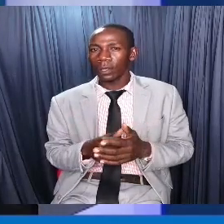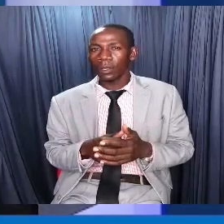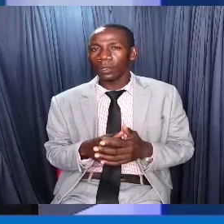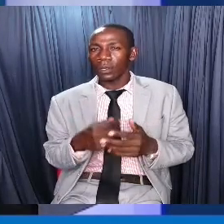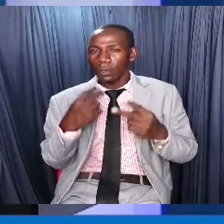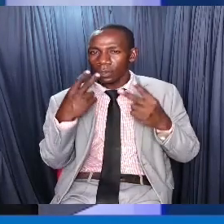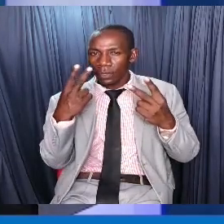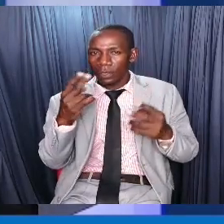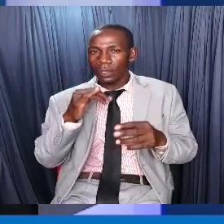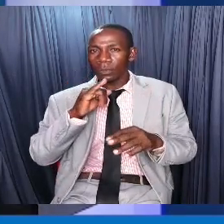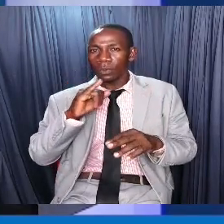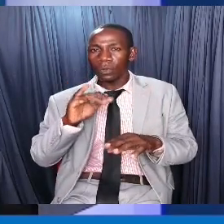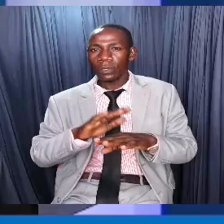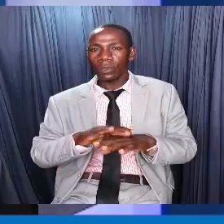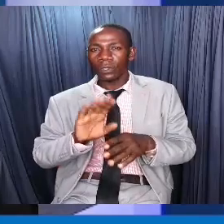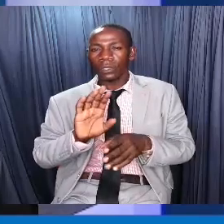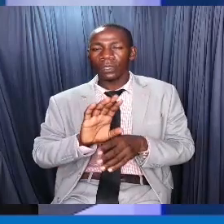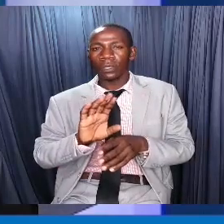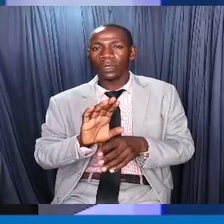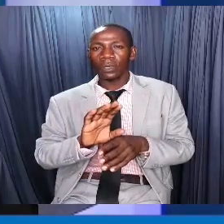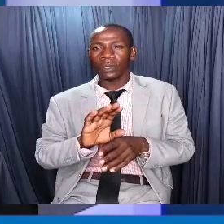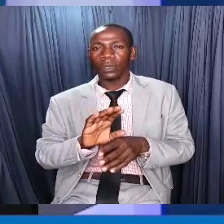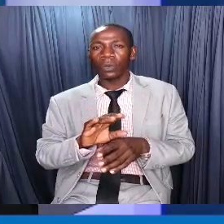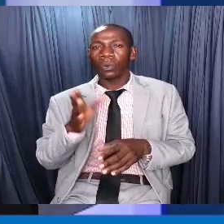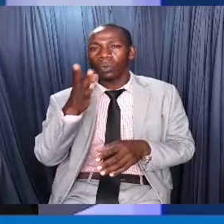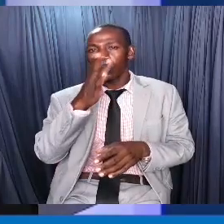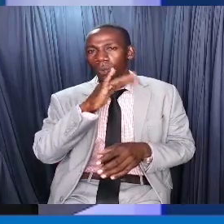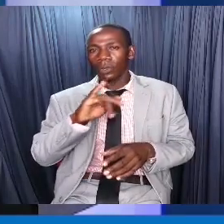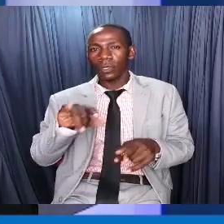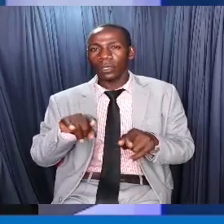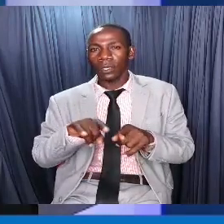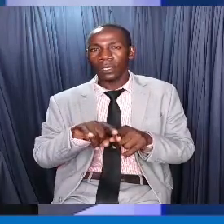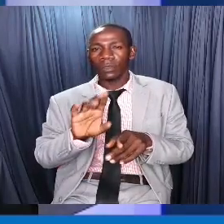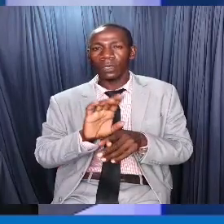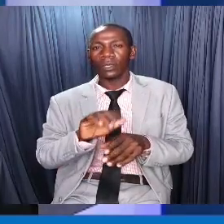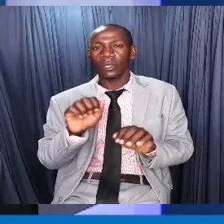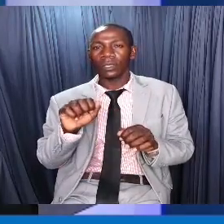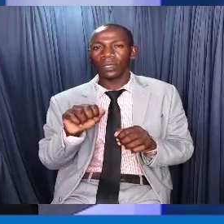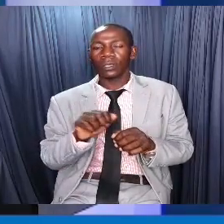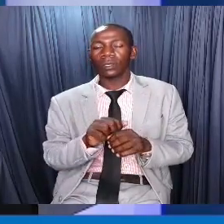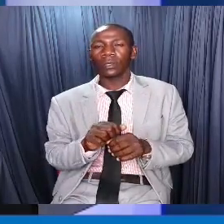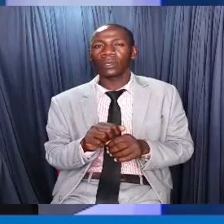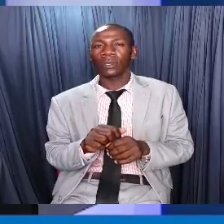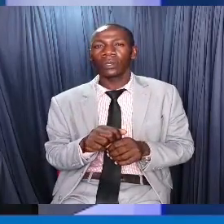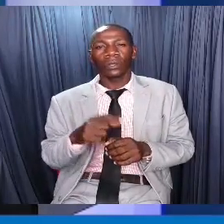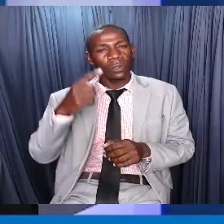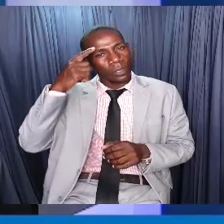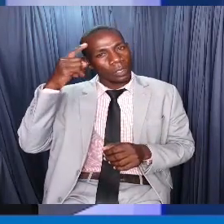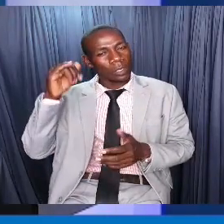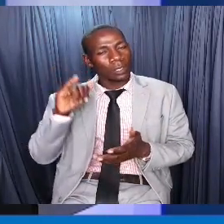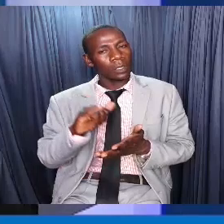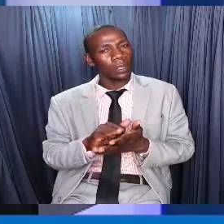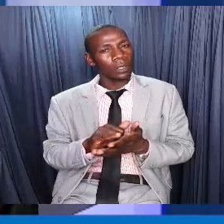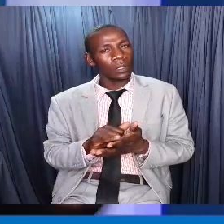Okay. When we look around, it's a very good church. So this was miracle. Yes, this was miracle church. Then you